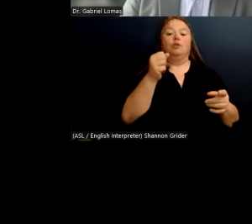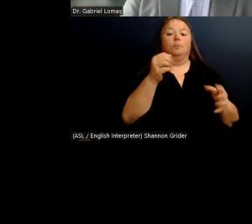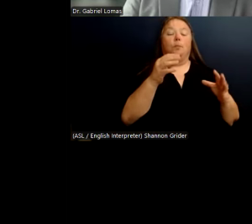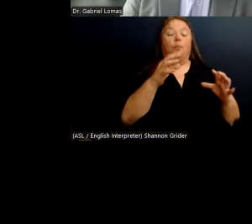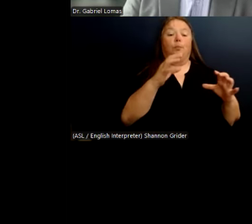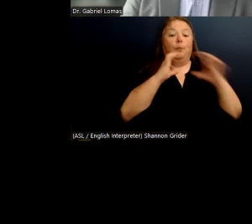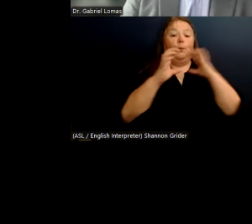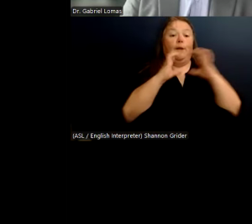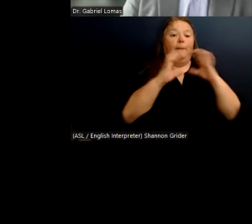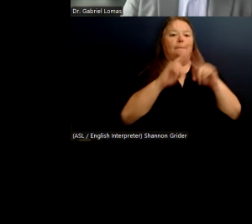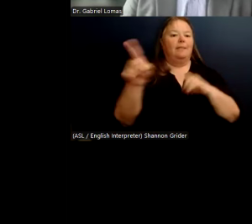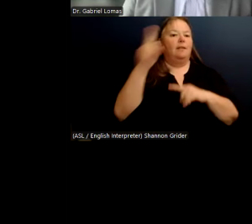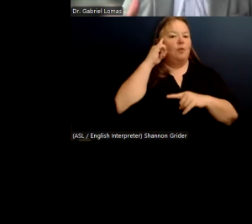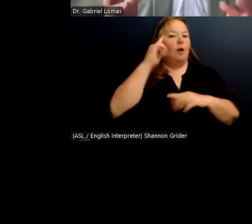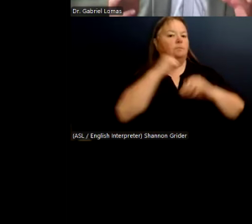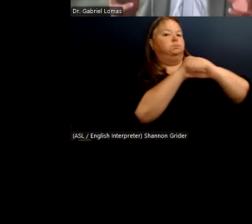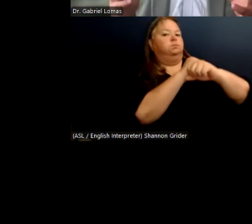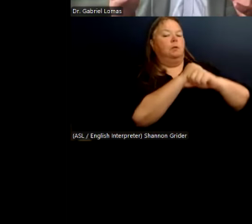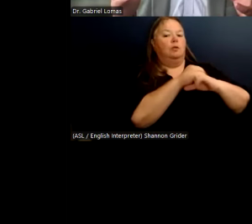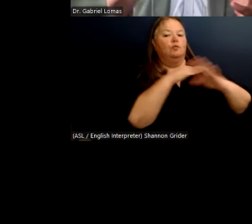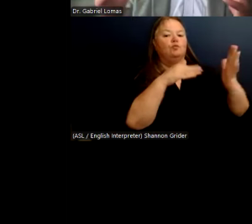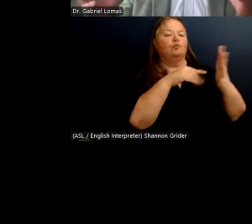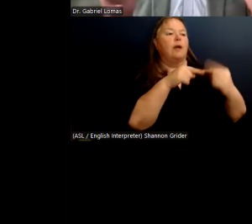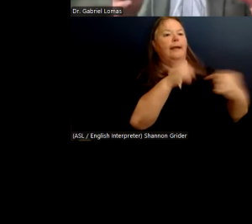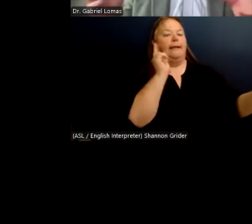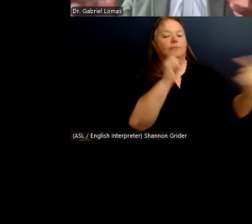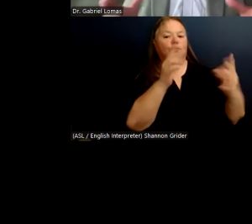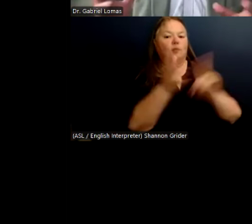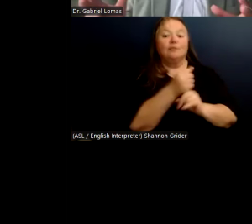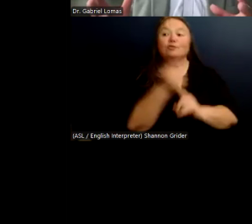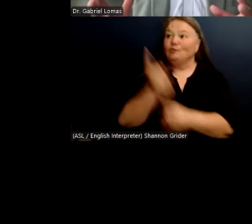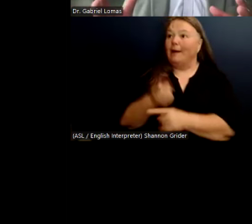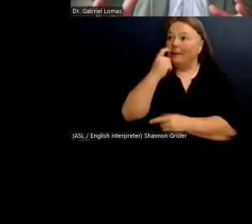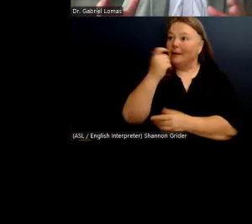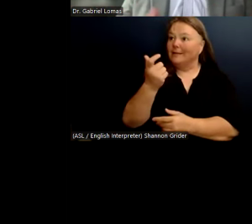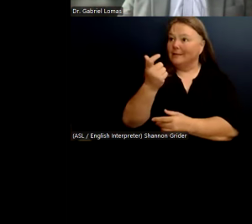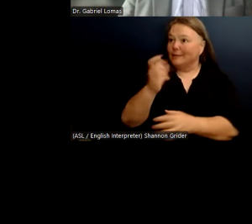resisting arrest. I mean, that's true. Your communication requires your use of hands.